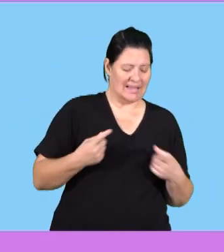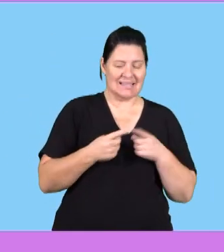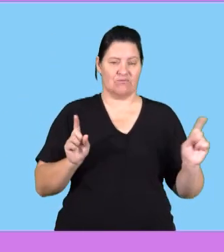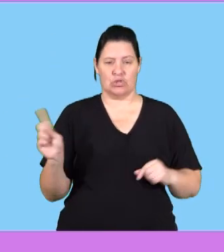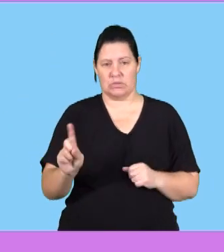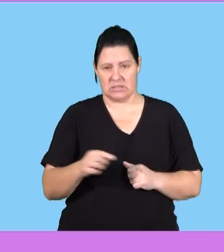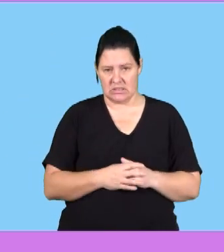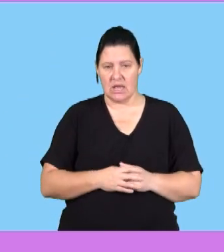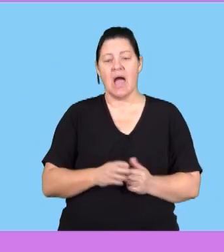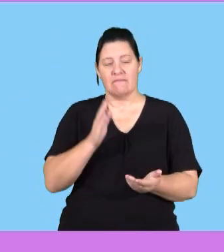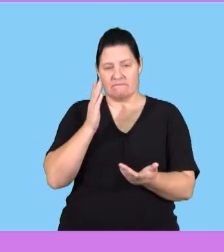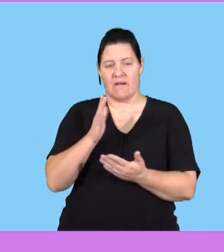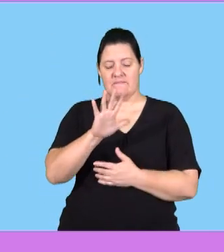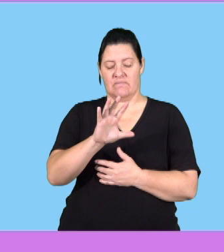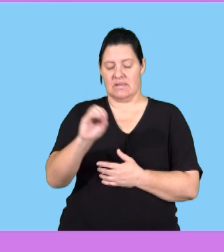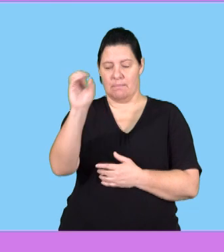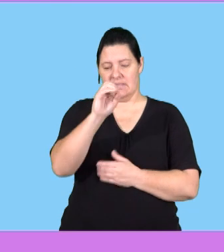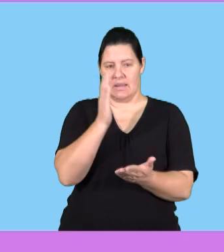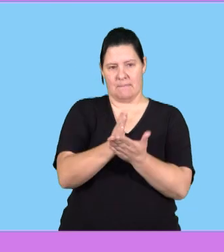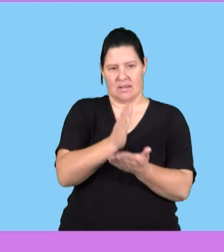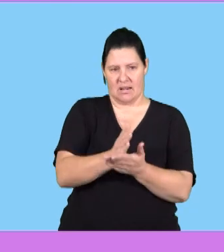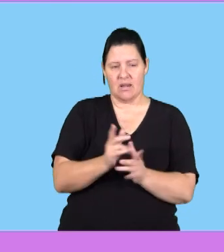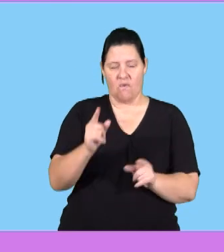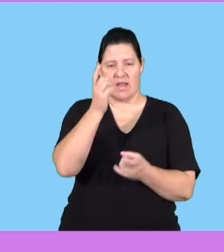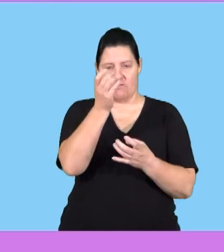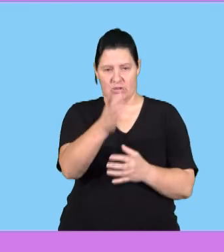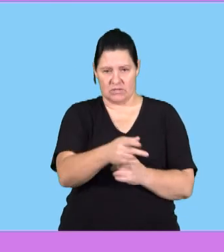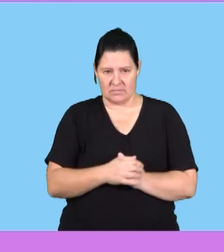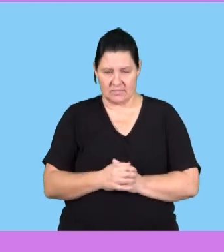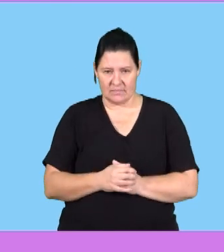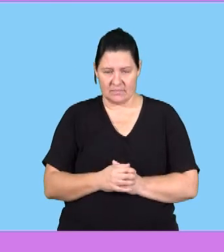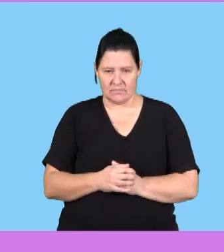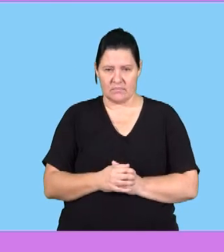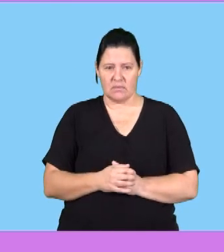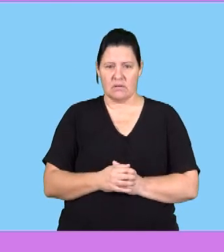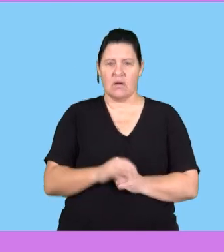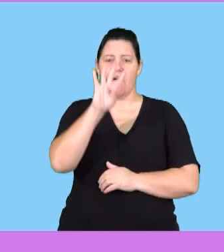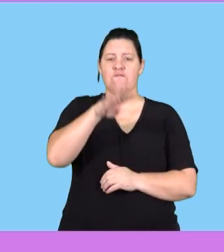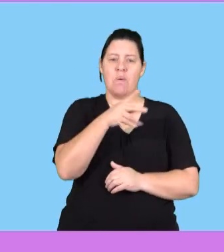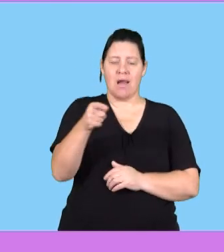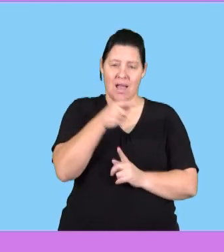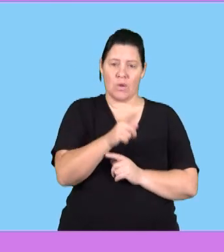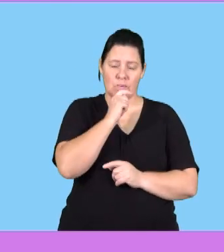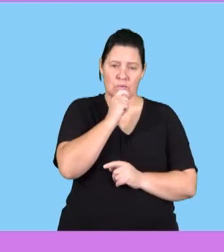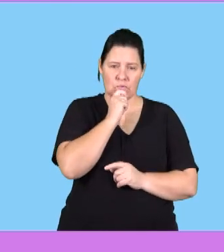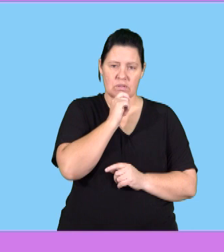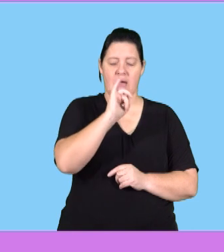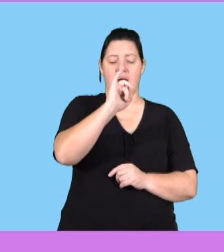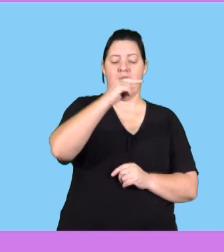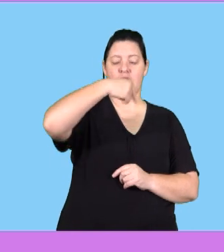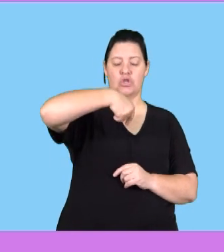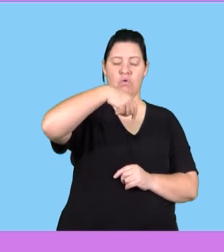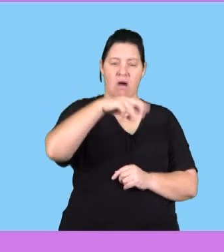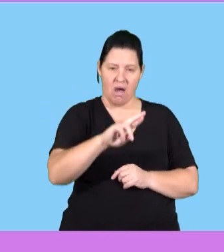quartiles, right? This range contains the middle 50% of the data. And then, what is the formula that we use